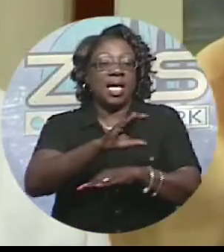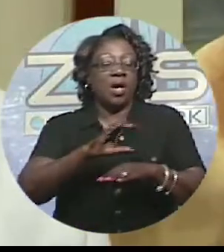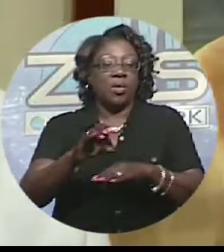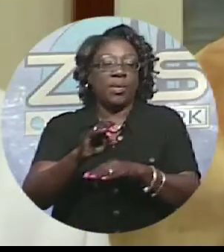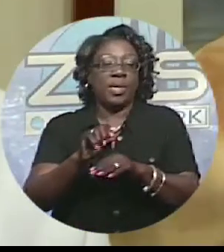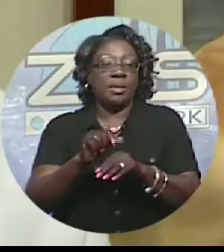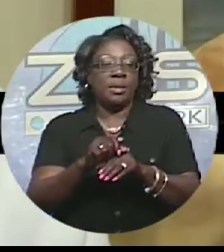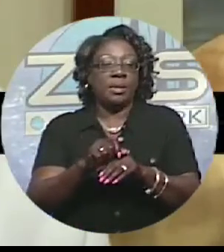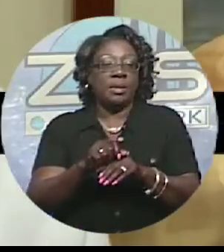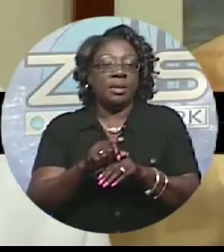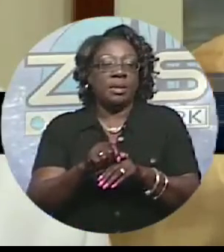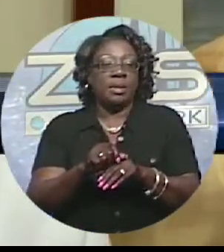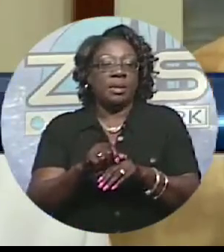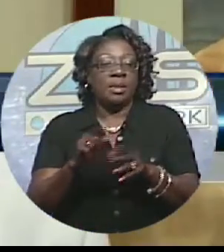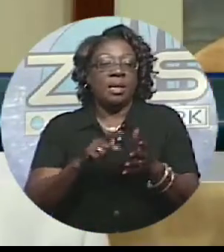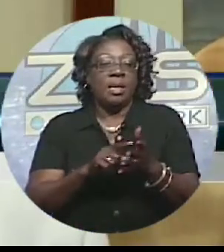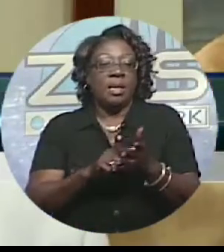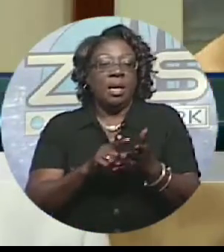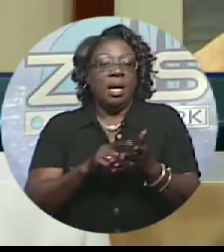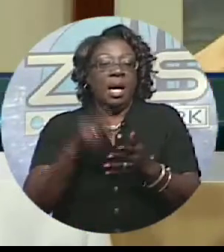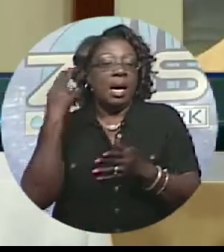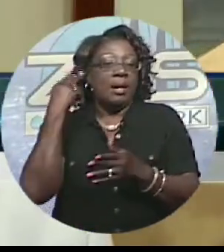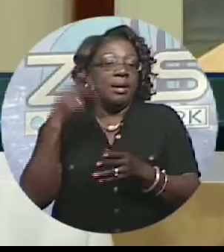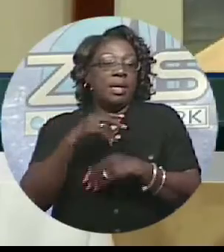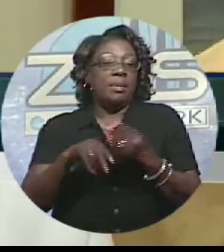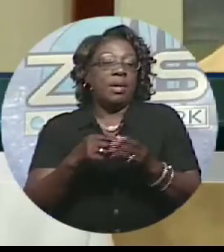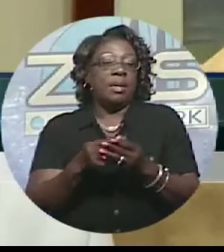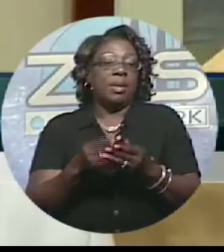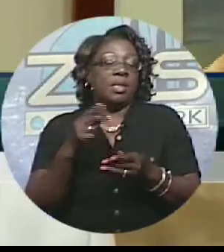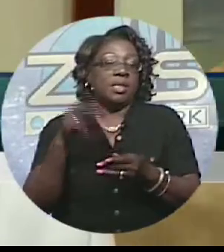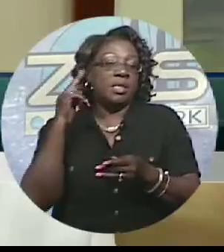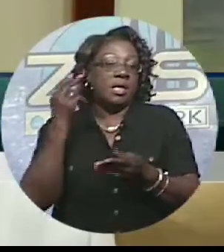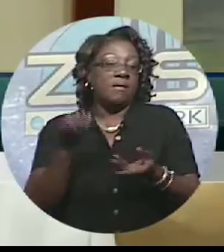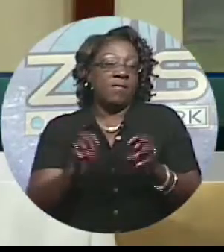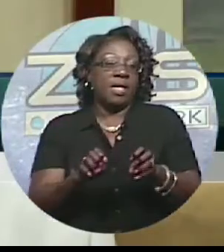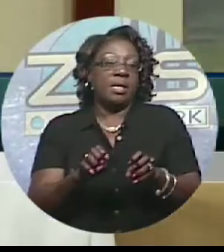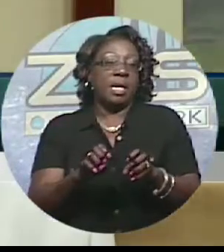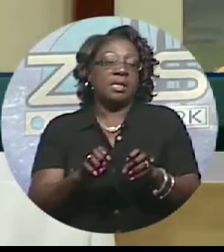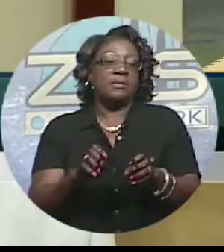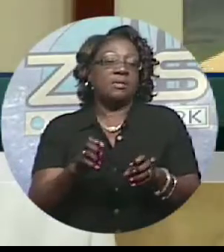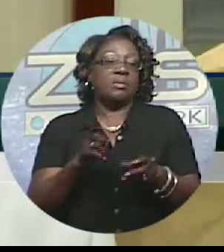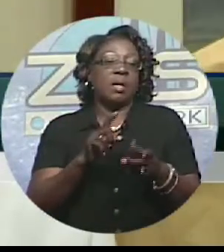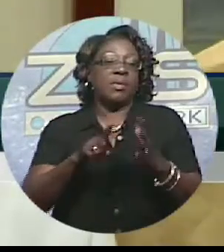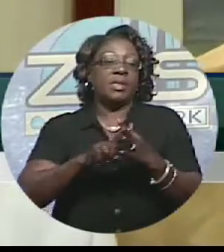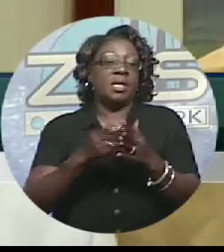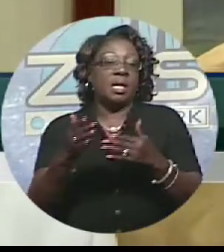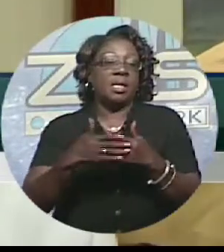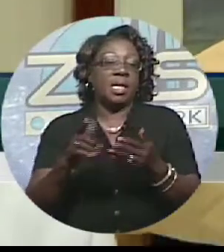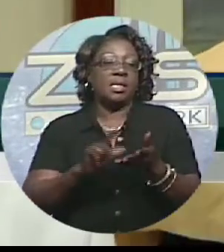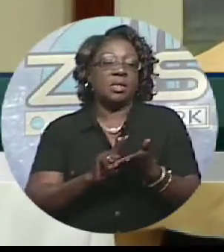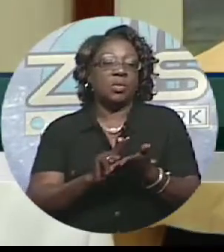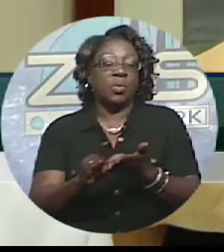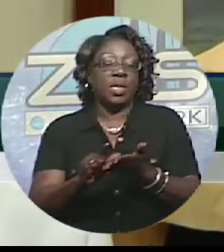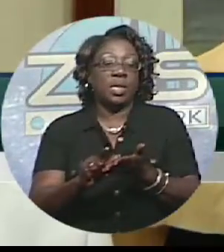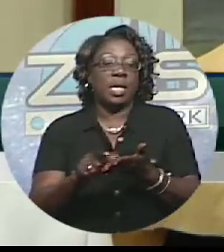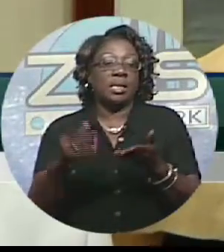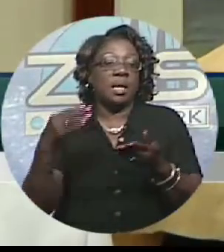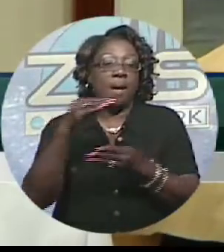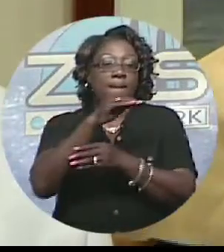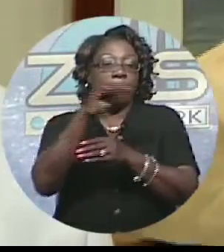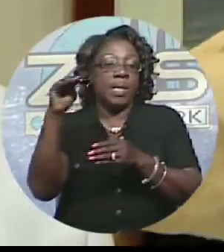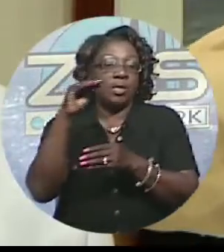As part of this event, before it starts next week, I've kindly been invited by the Ministry of Health here